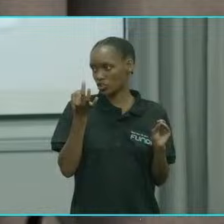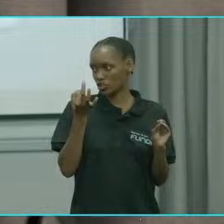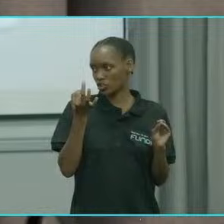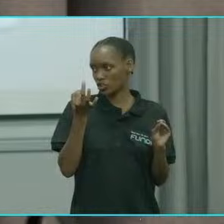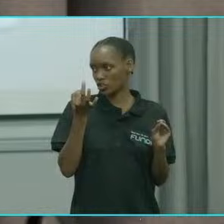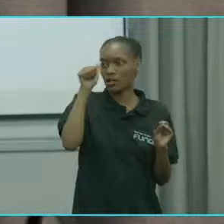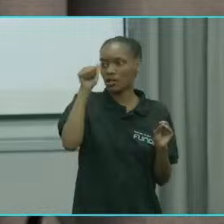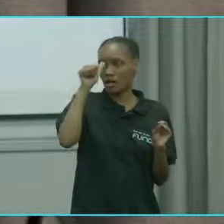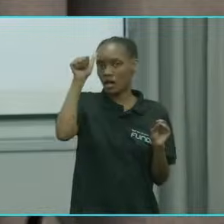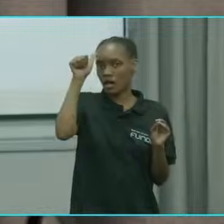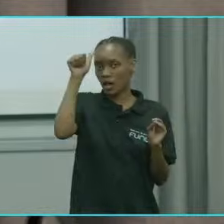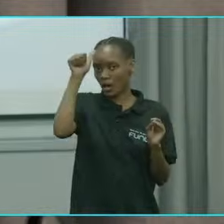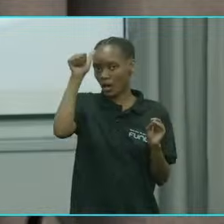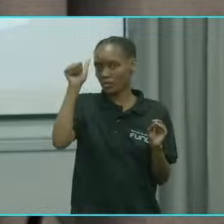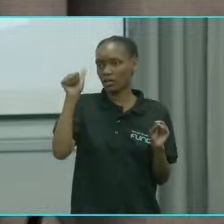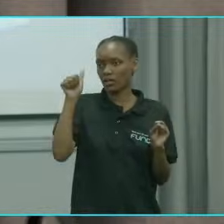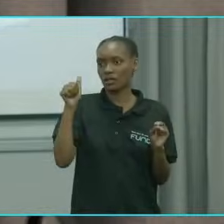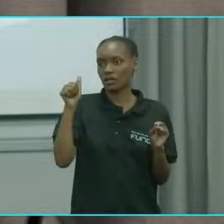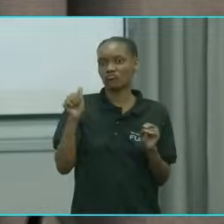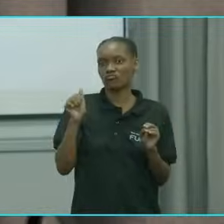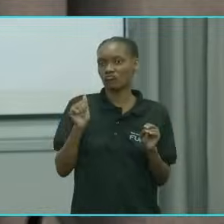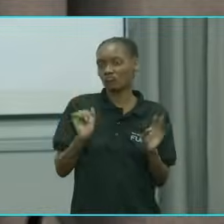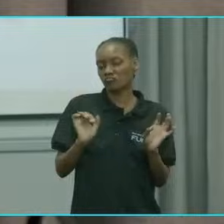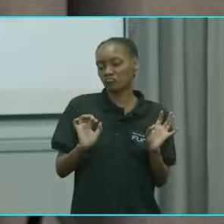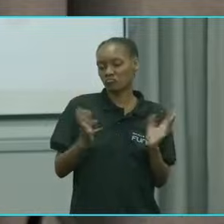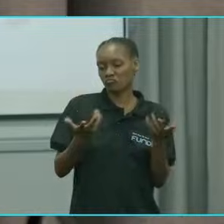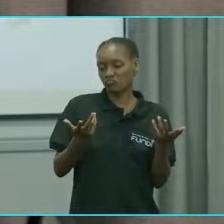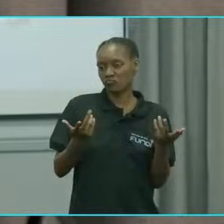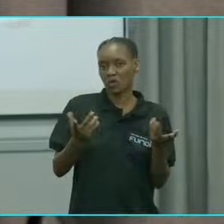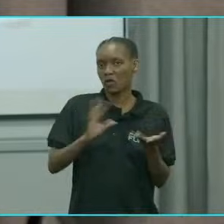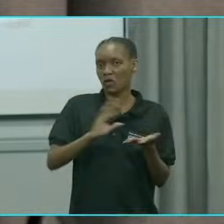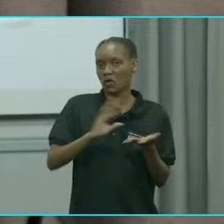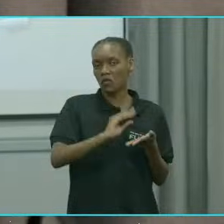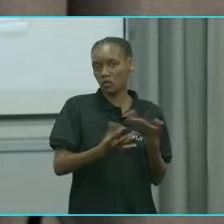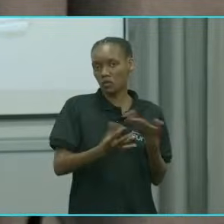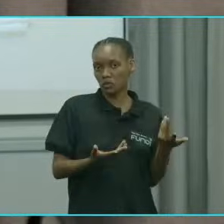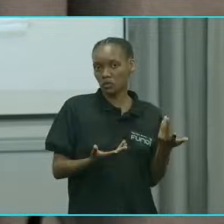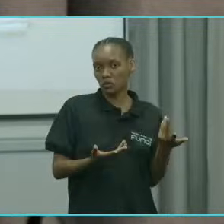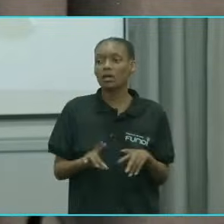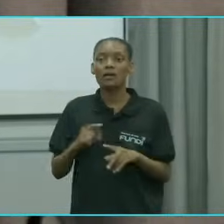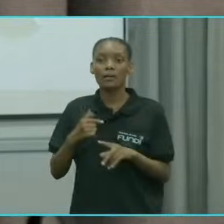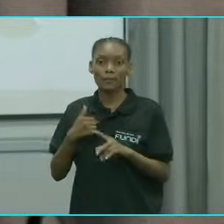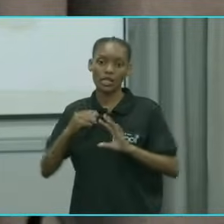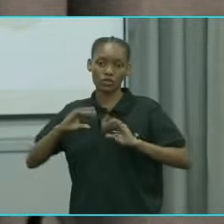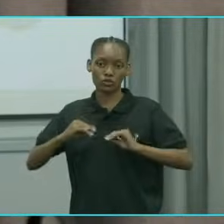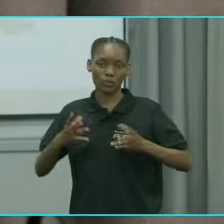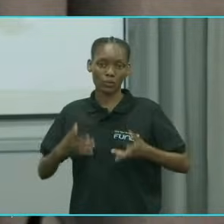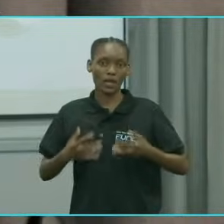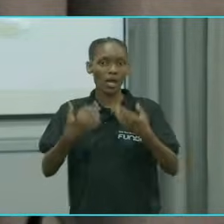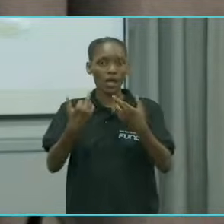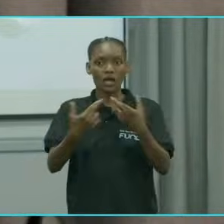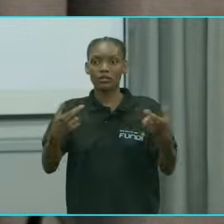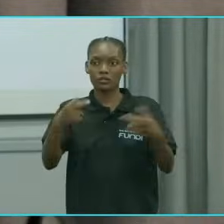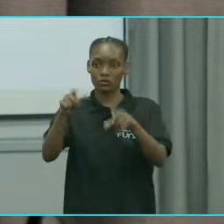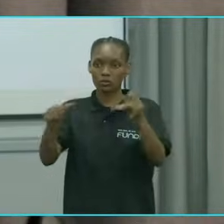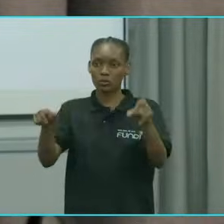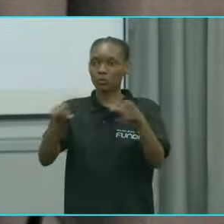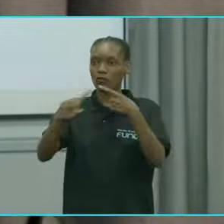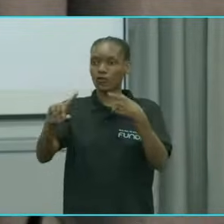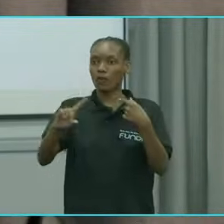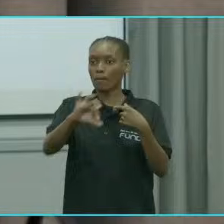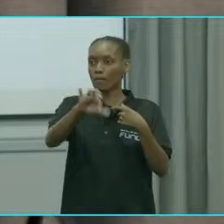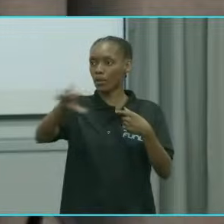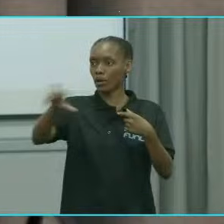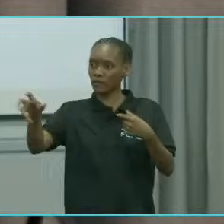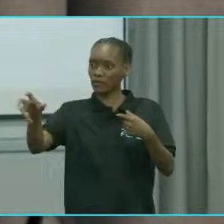I'm going to stop there. I'm going to leave it to the resource people to assist me, especially from the provinces, with